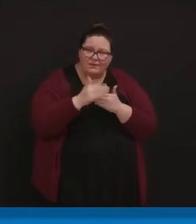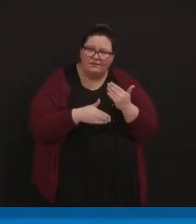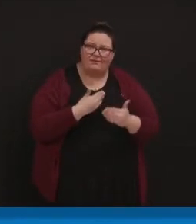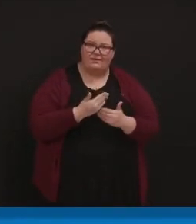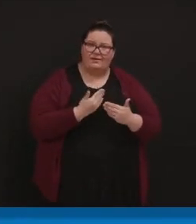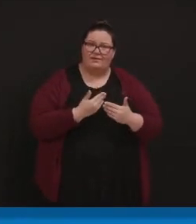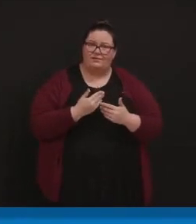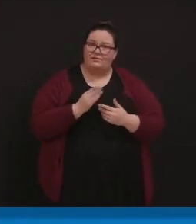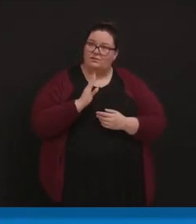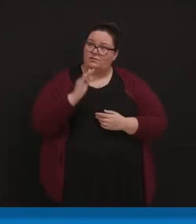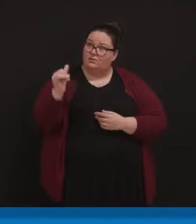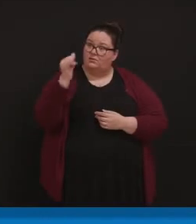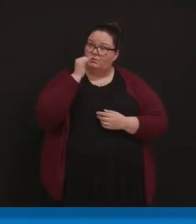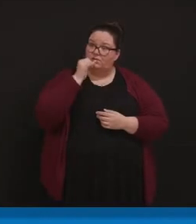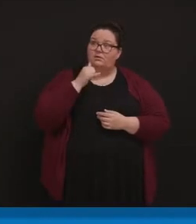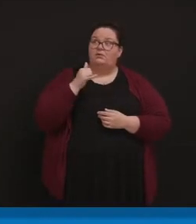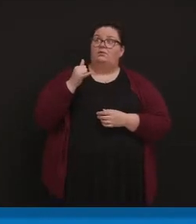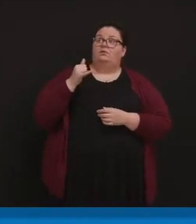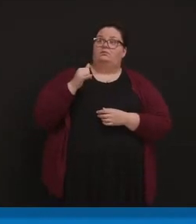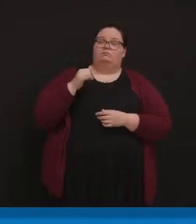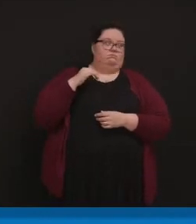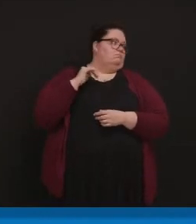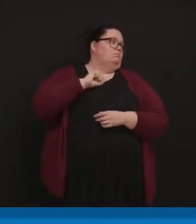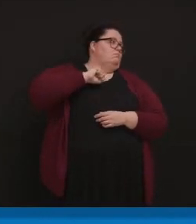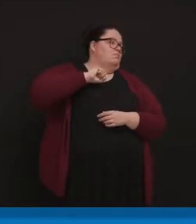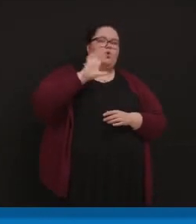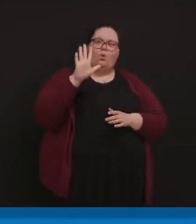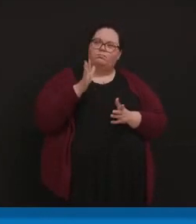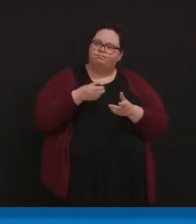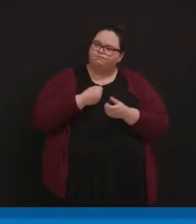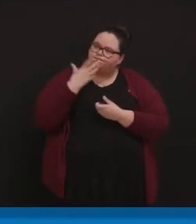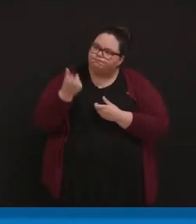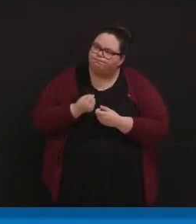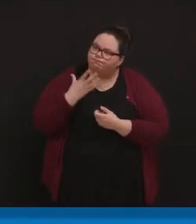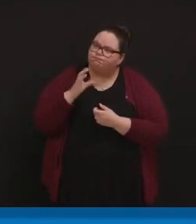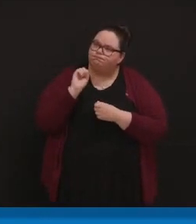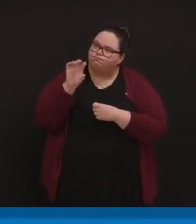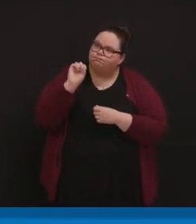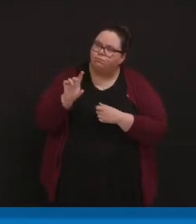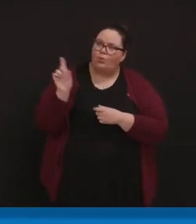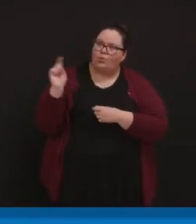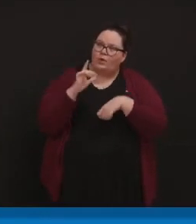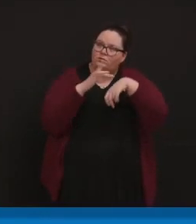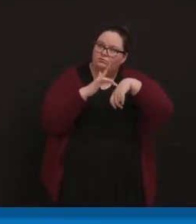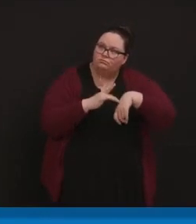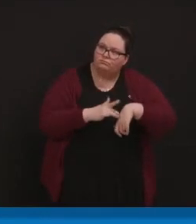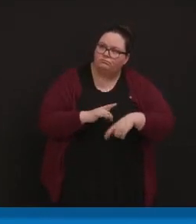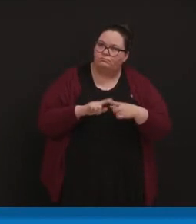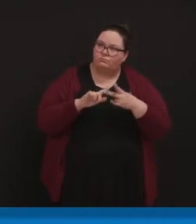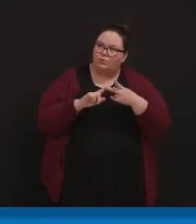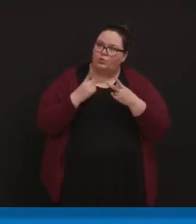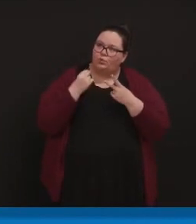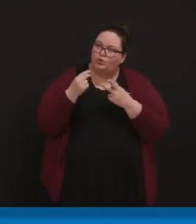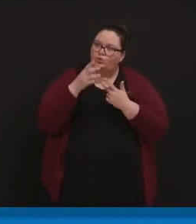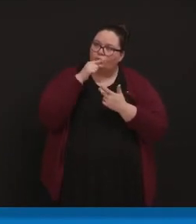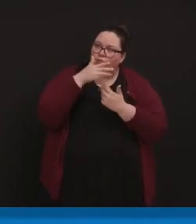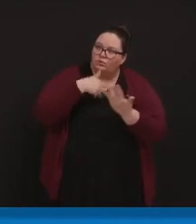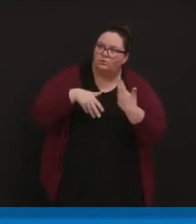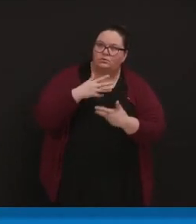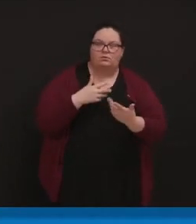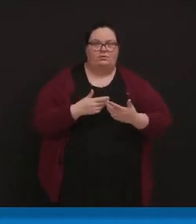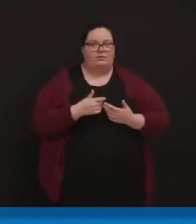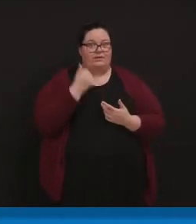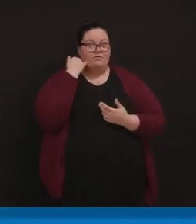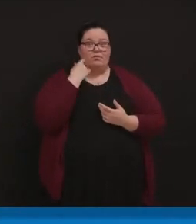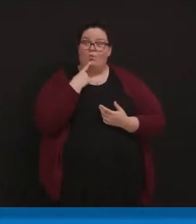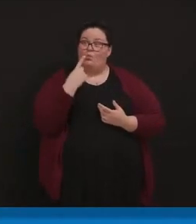to them directly. And I'll repeat something I believe I've said from this podium before. If there is a group of people in this province to whom we all owe